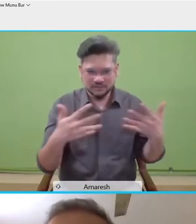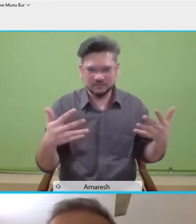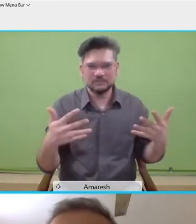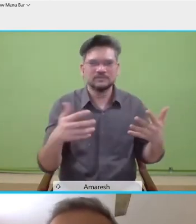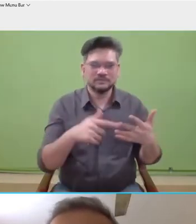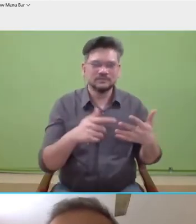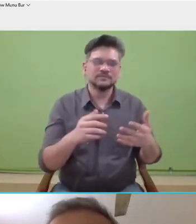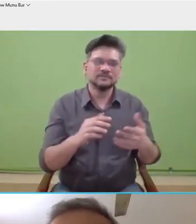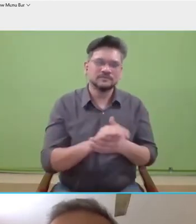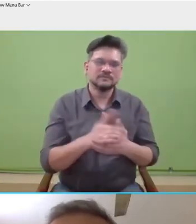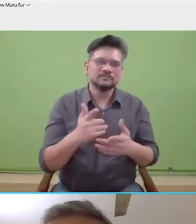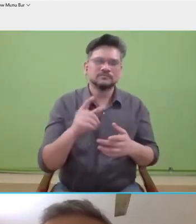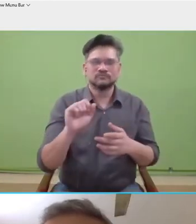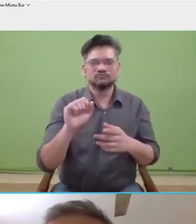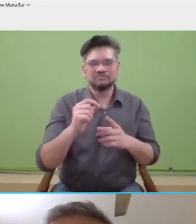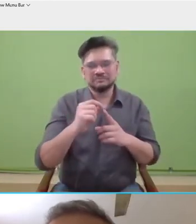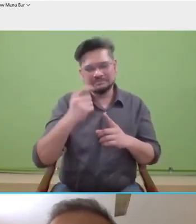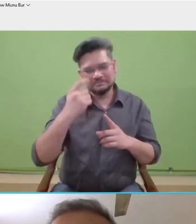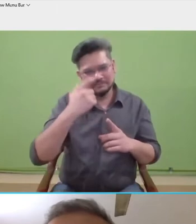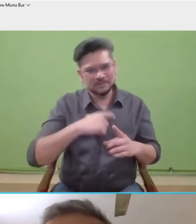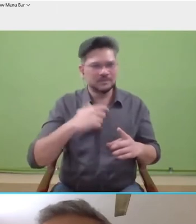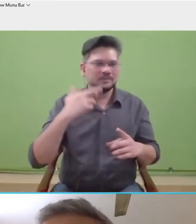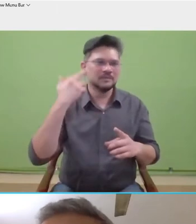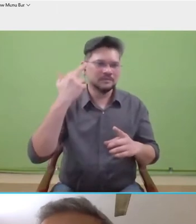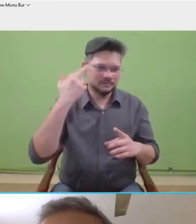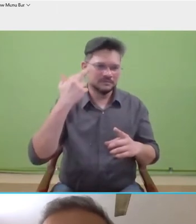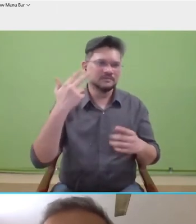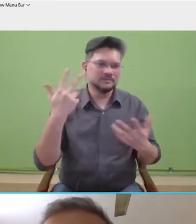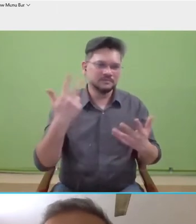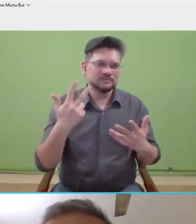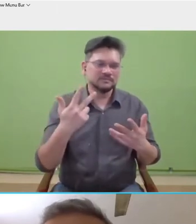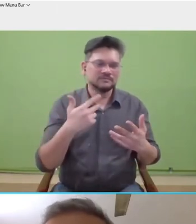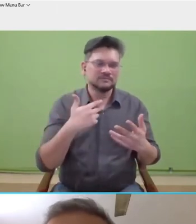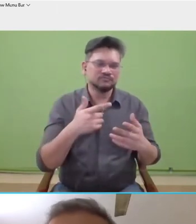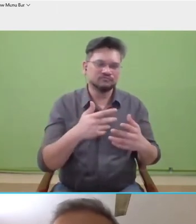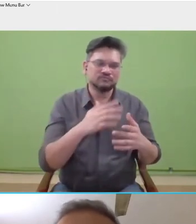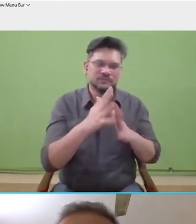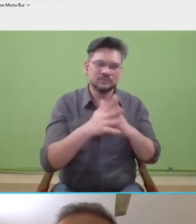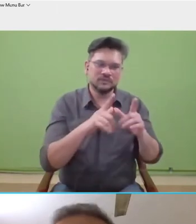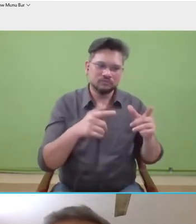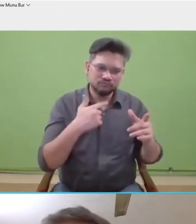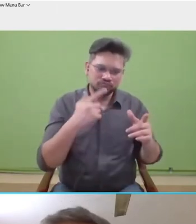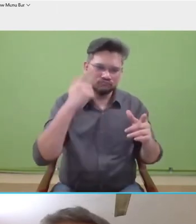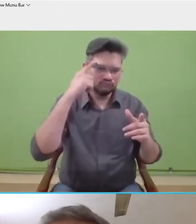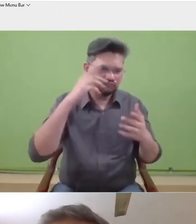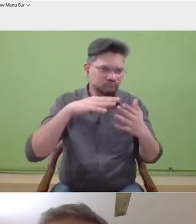personal reason for me to branch out into disability studies many years ago